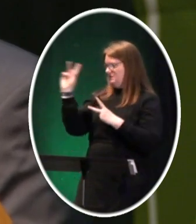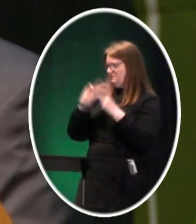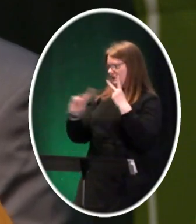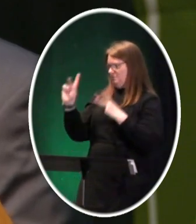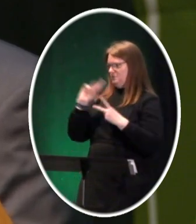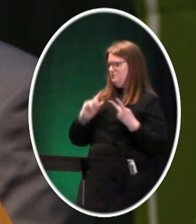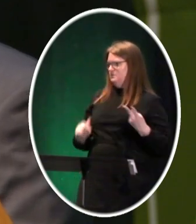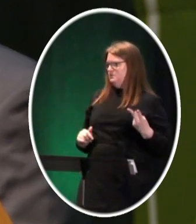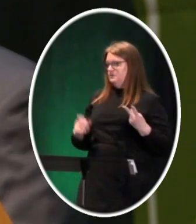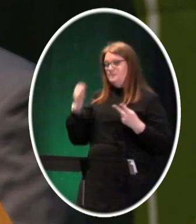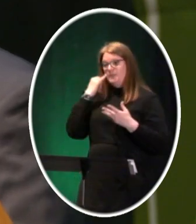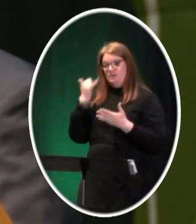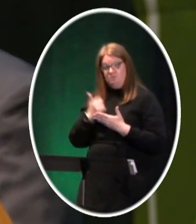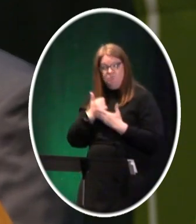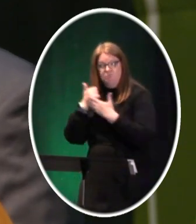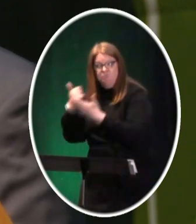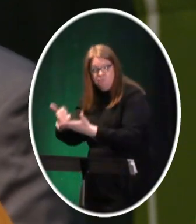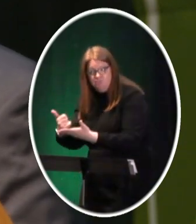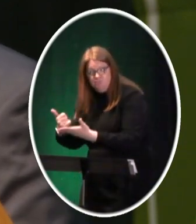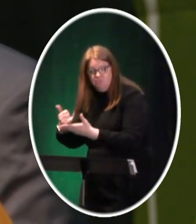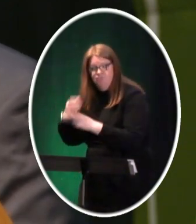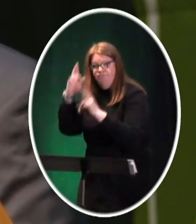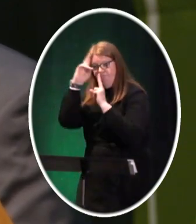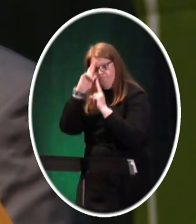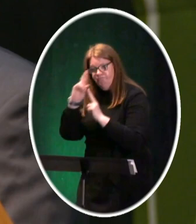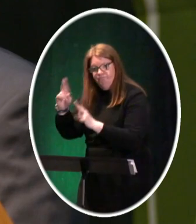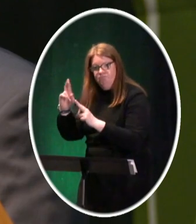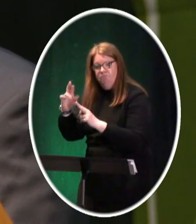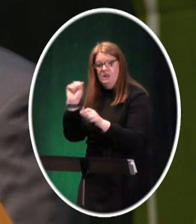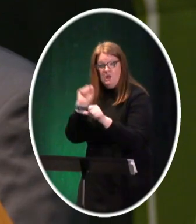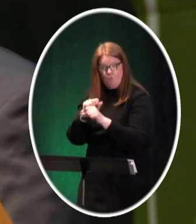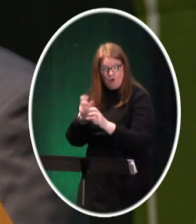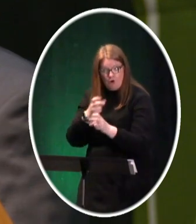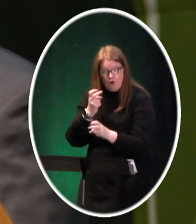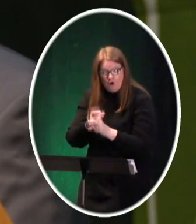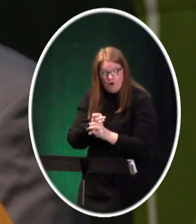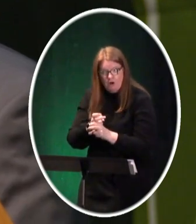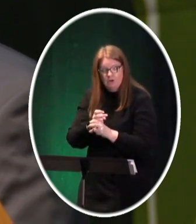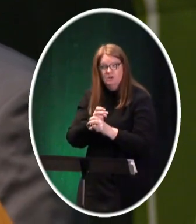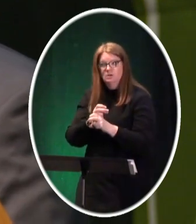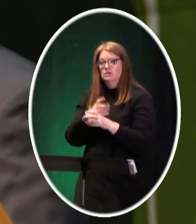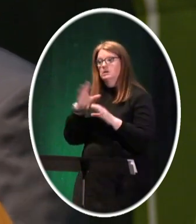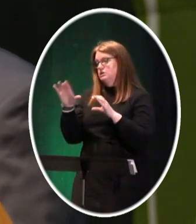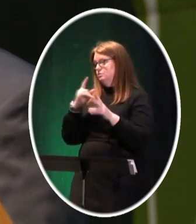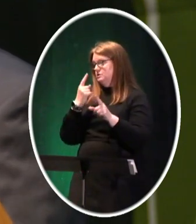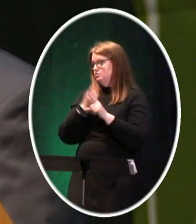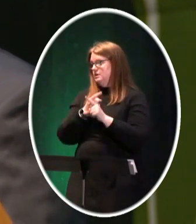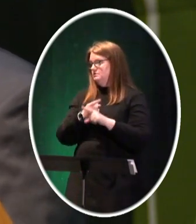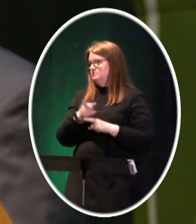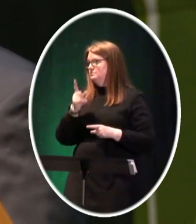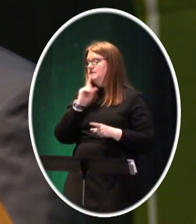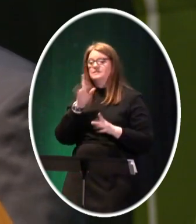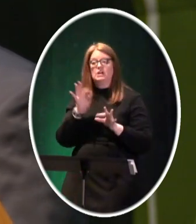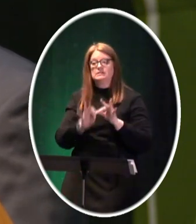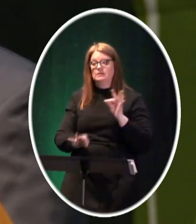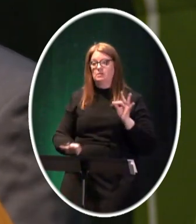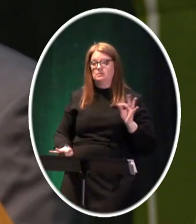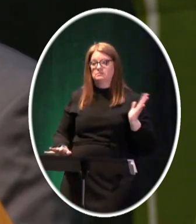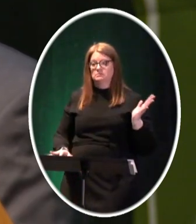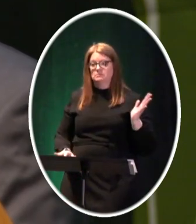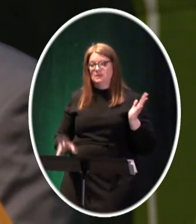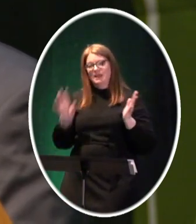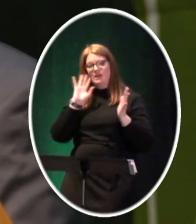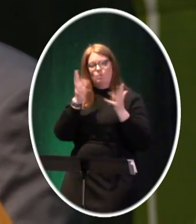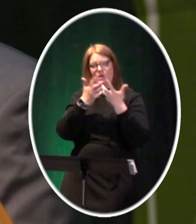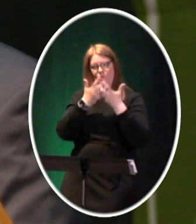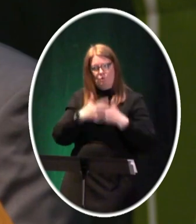So if you help others and treat people well and work hard and do what's right, it's actually very simple, and it will all work